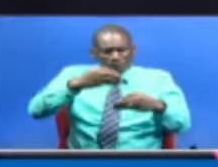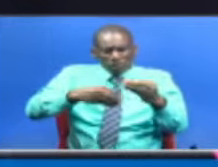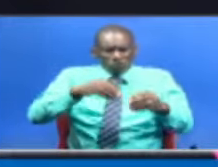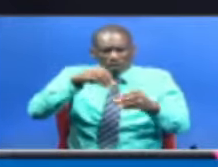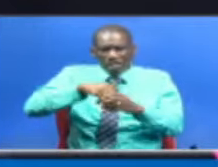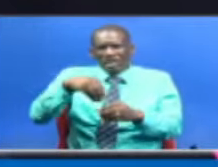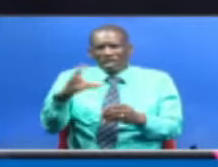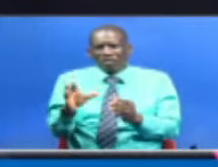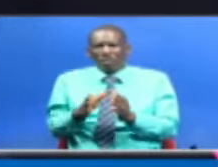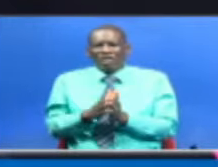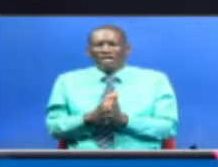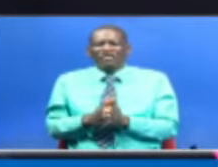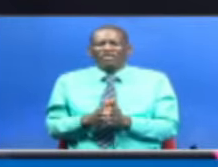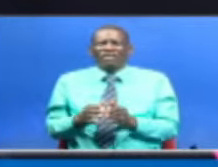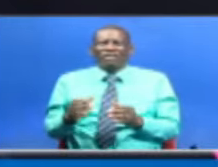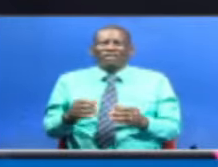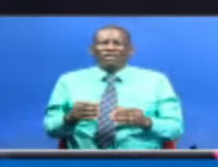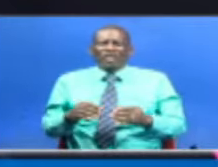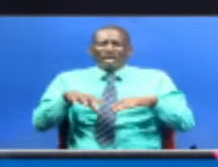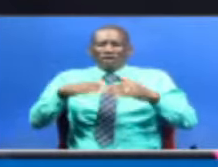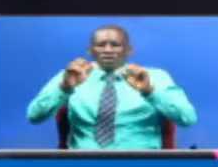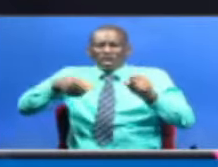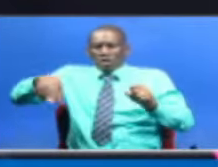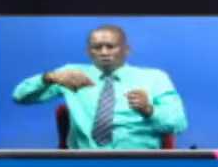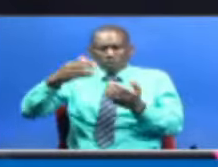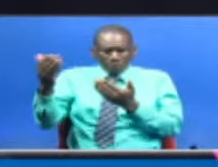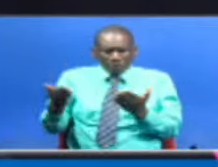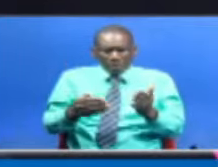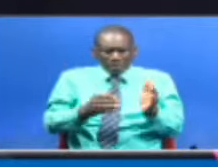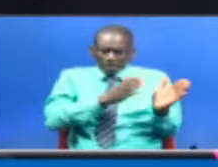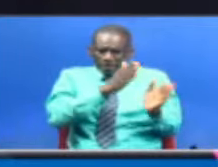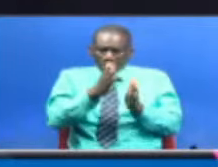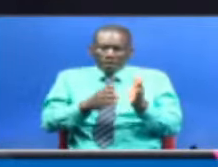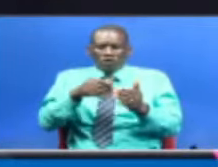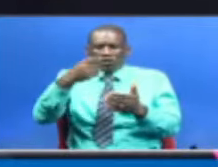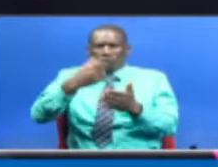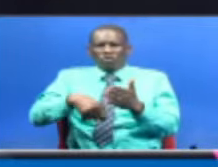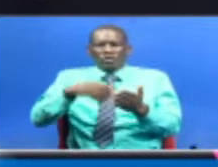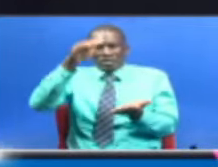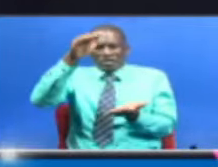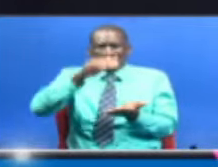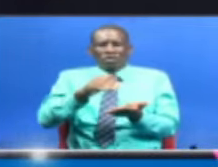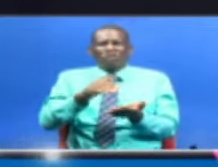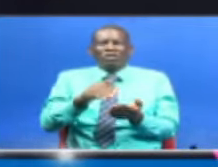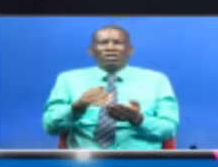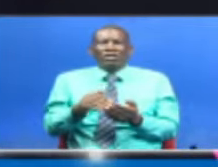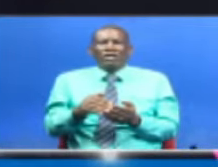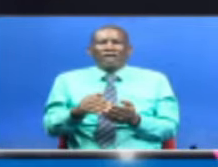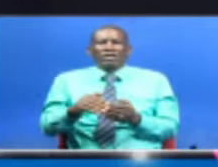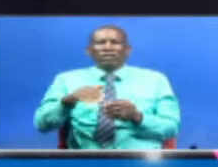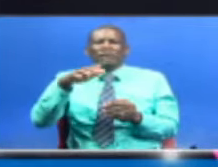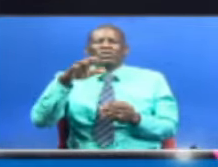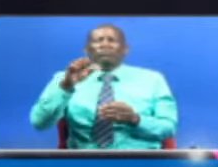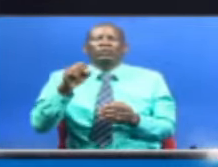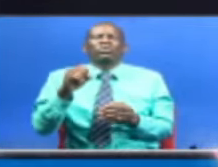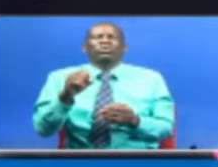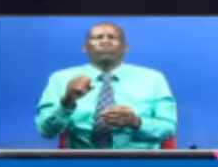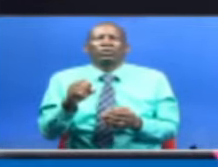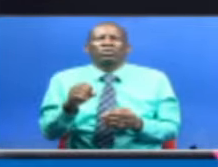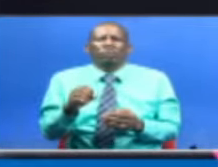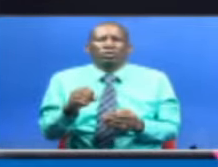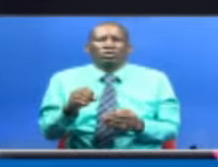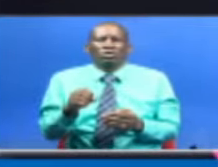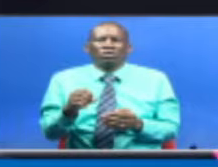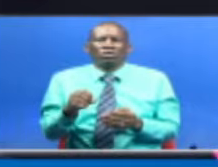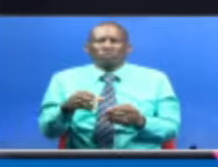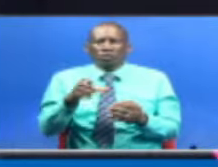their finished goods in and out, and how can we bring the logistics cost down through e-mobility is another area that we are looking forward to